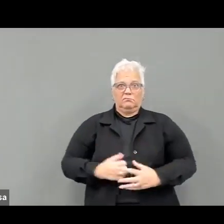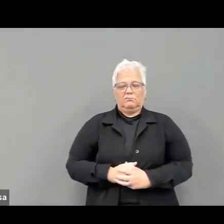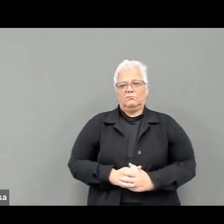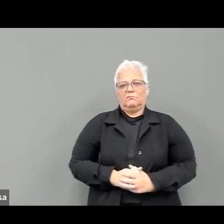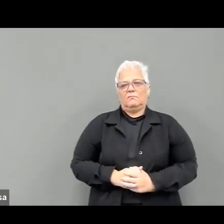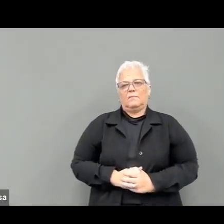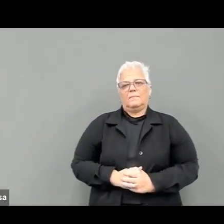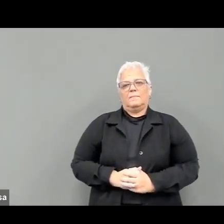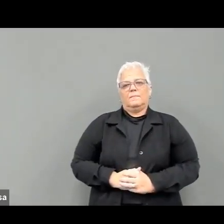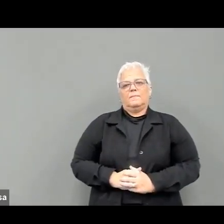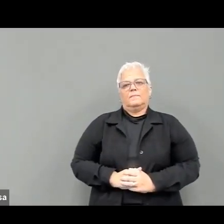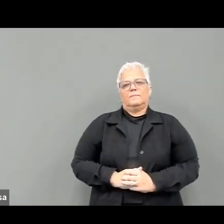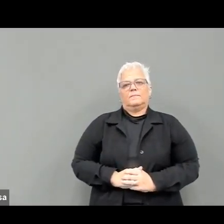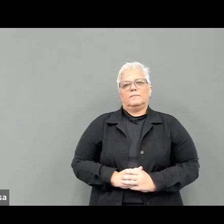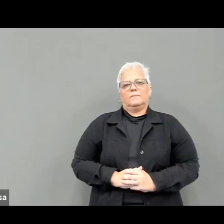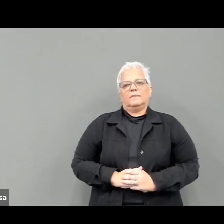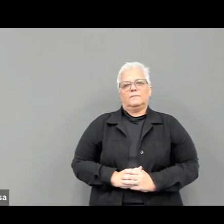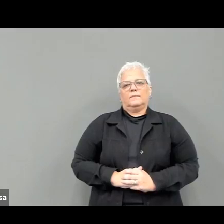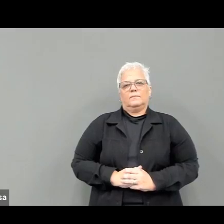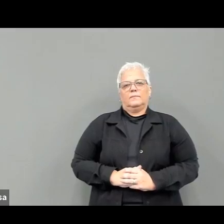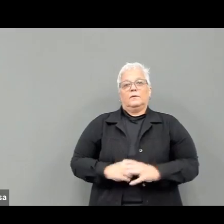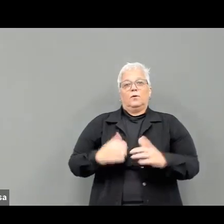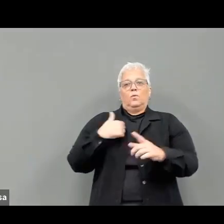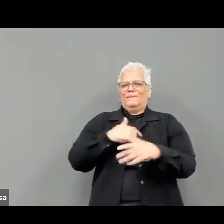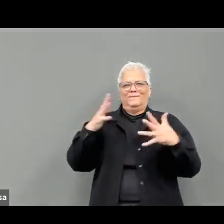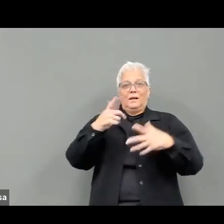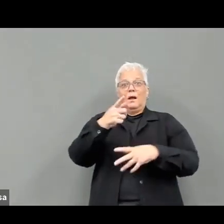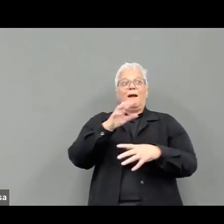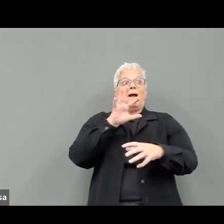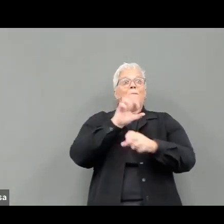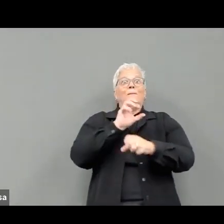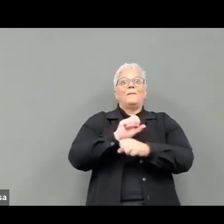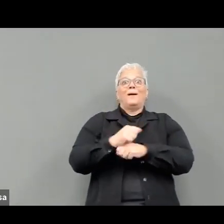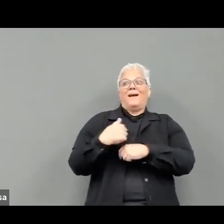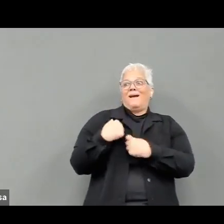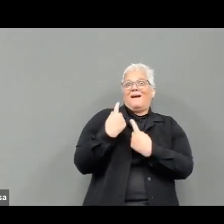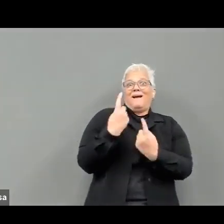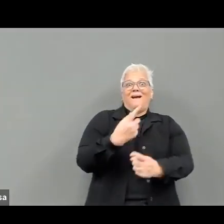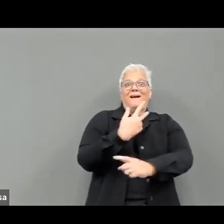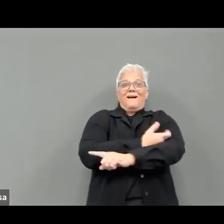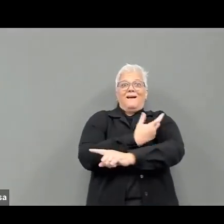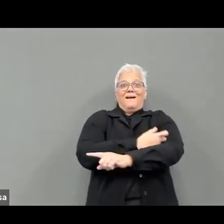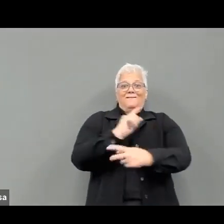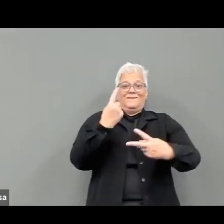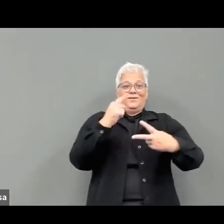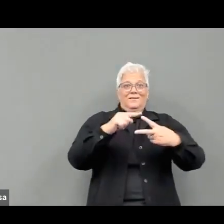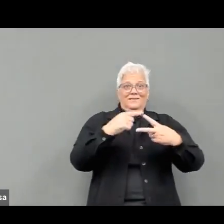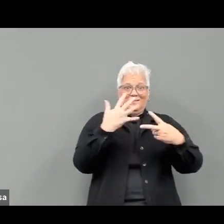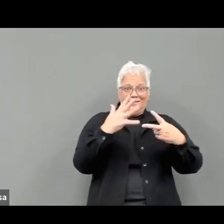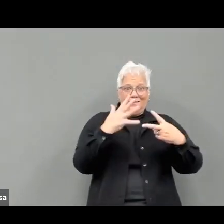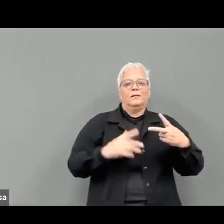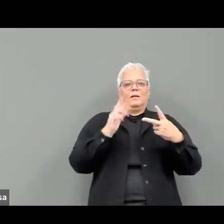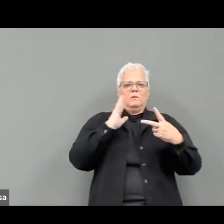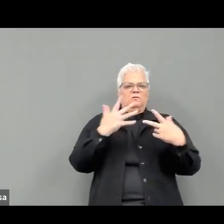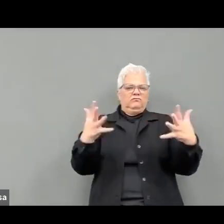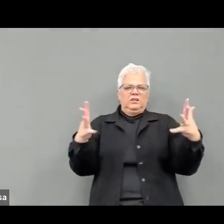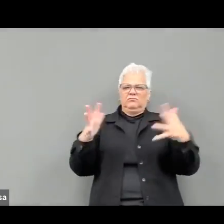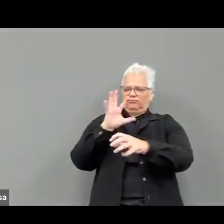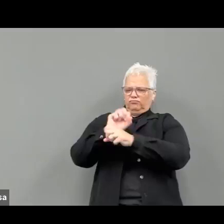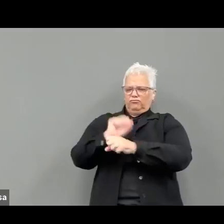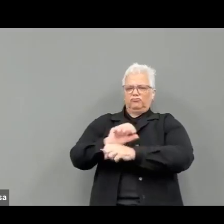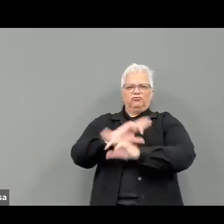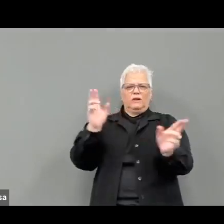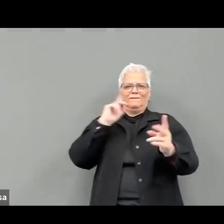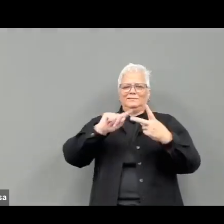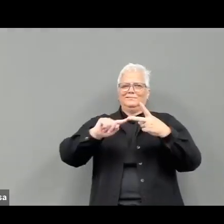dose. If a dose is administered after the recommended date, if it's a little bit late, it's still a valid dose. So the first dose does not need to be